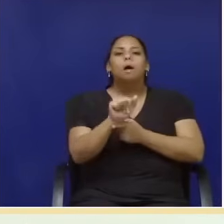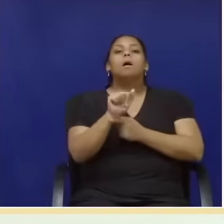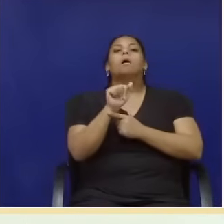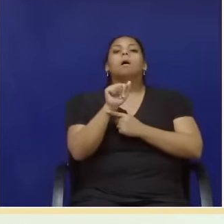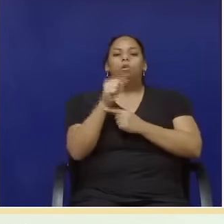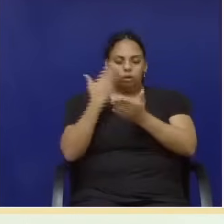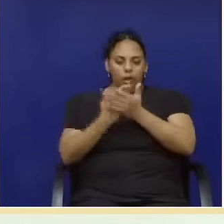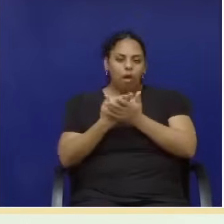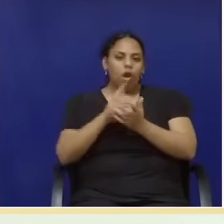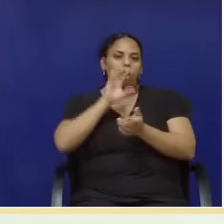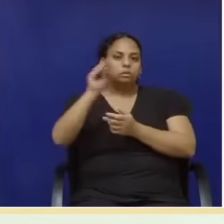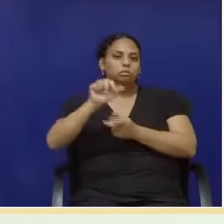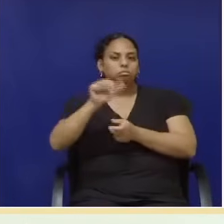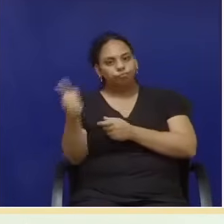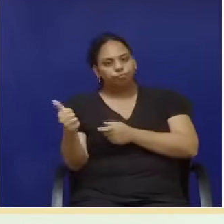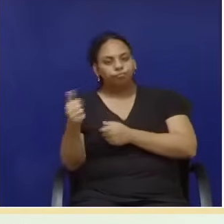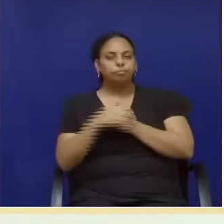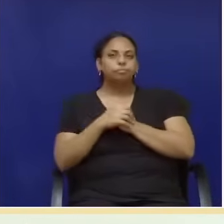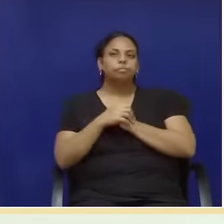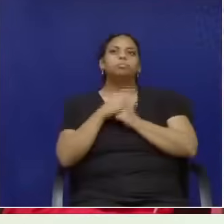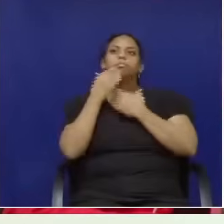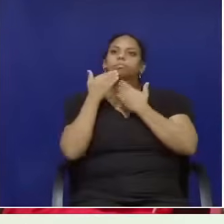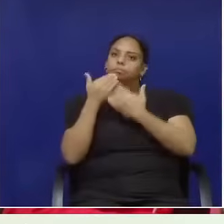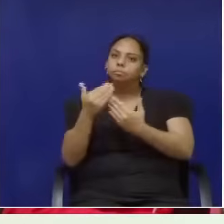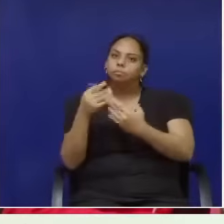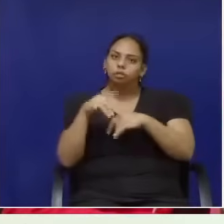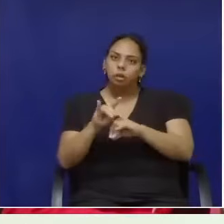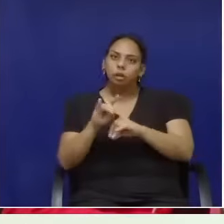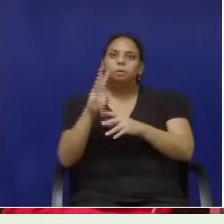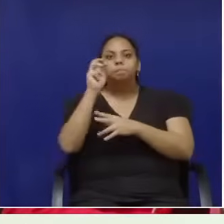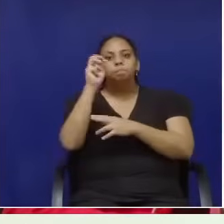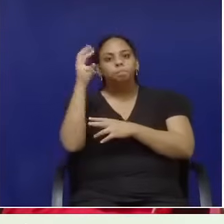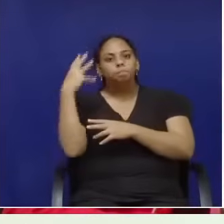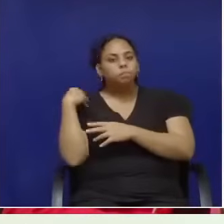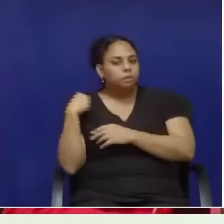Thank you, Chair. Minister,